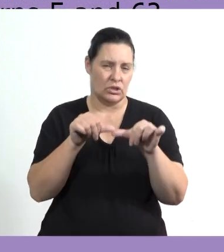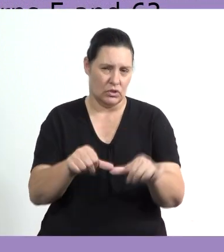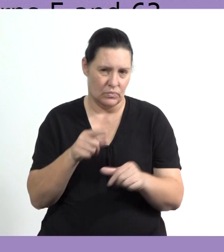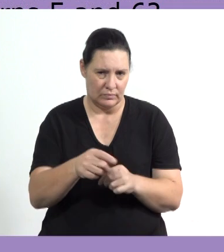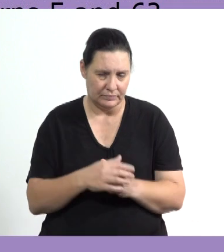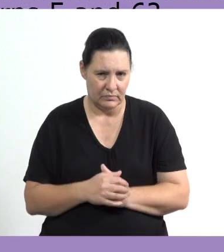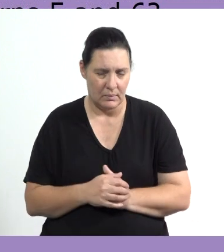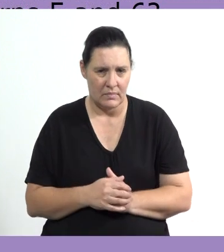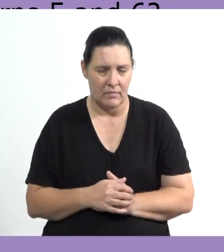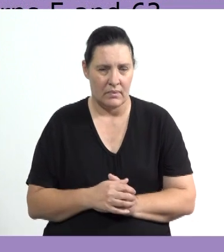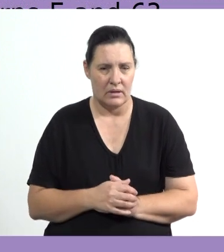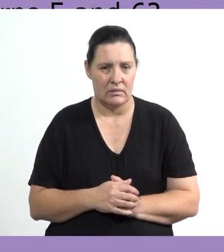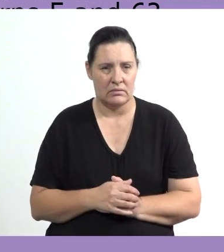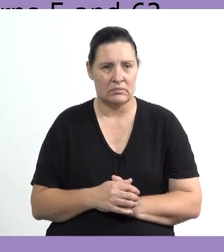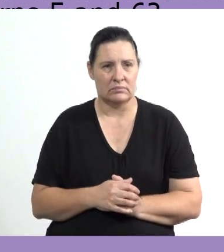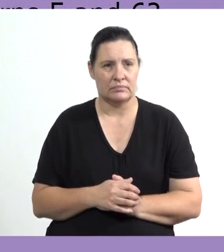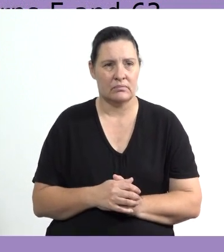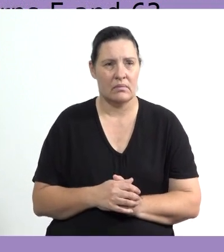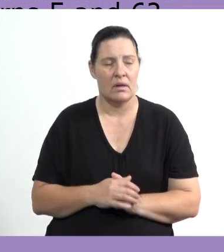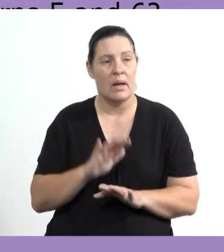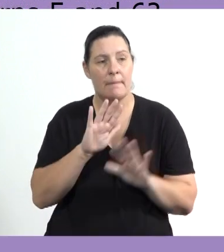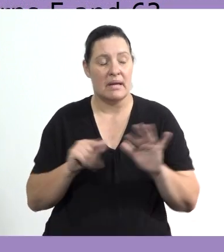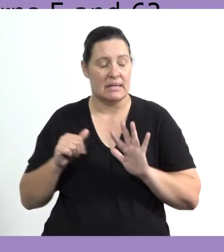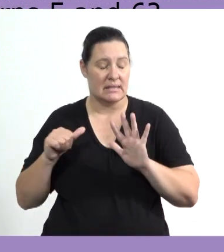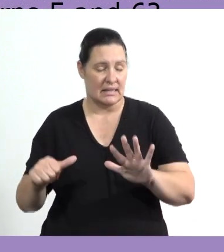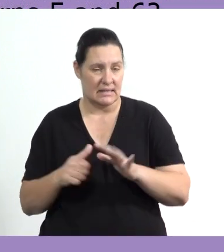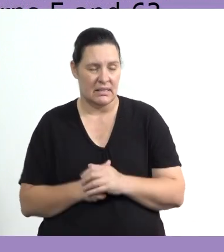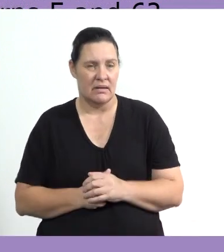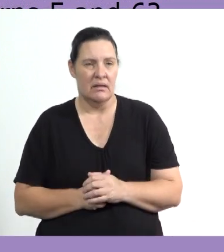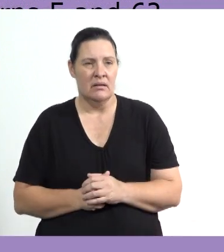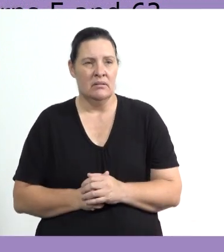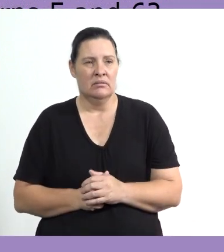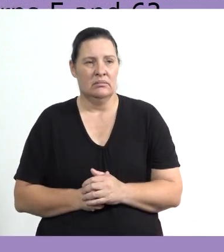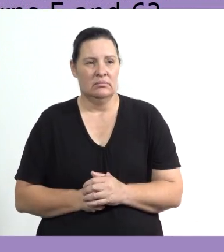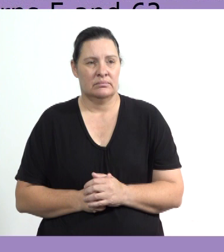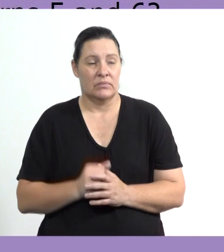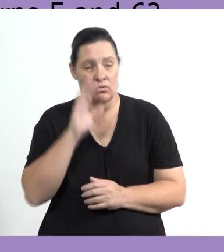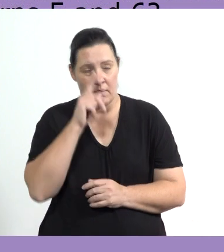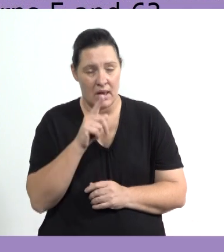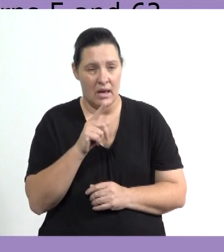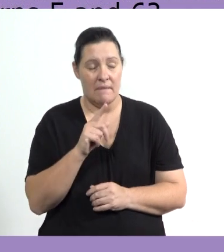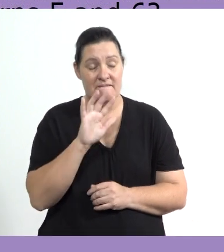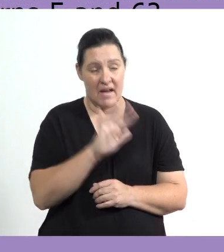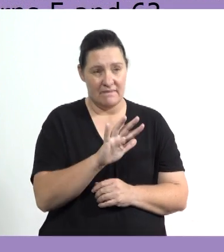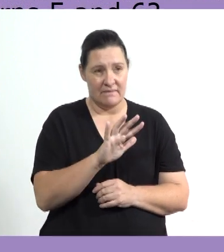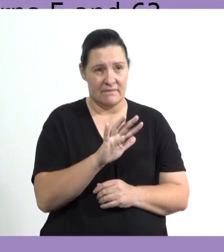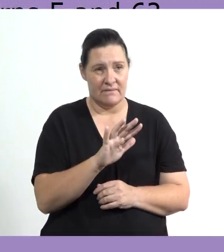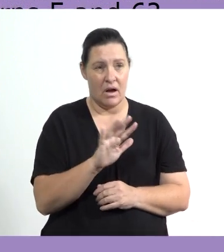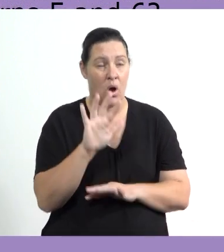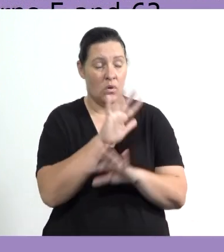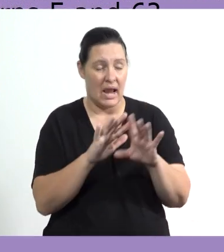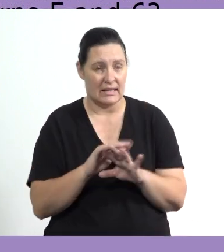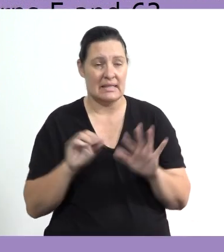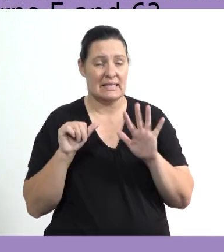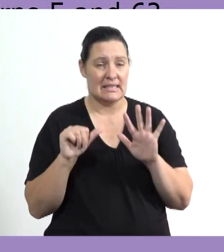continuing there. Right, let's look at pattern number 6, and that would be, now remember in pattern number 5, we